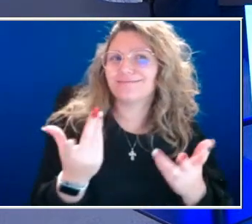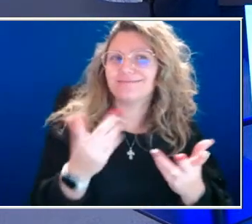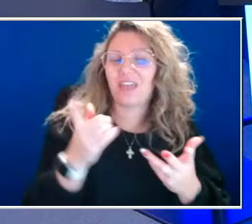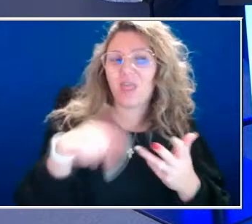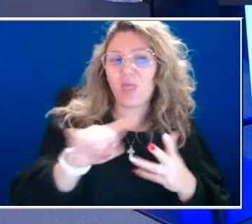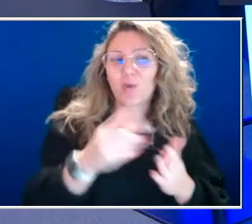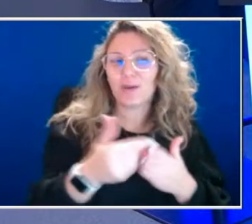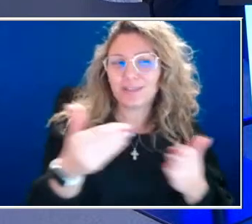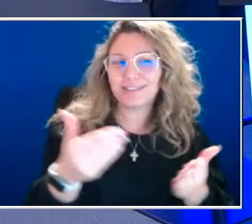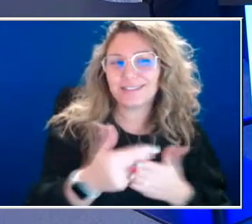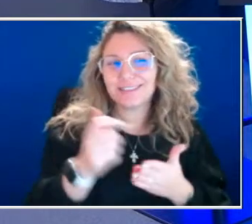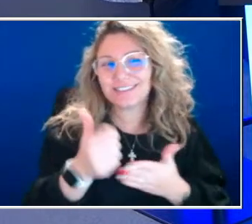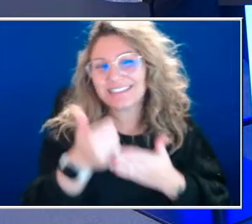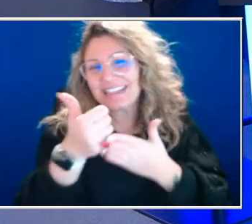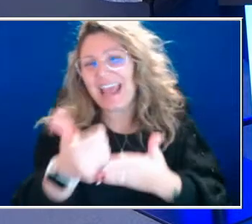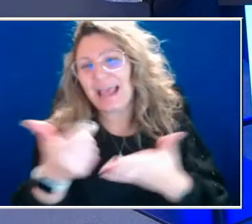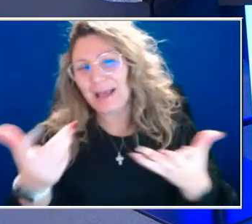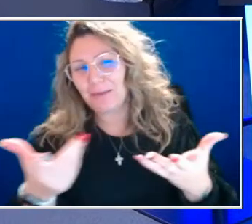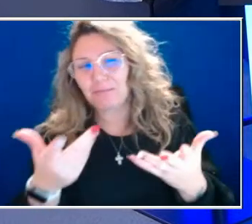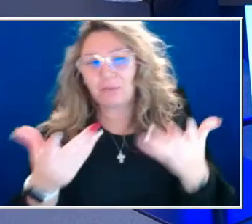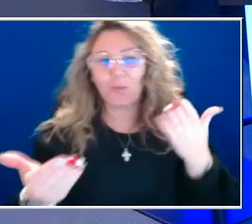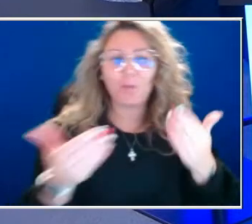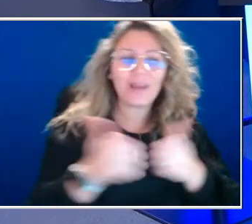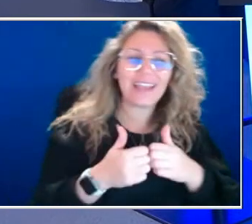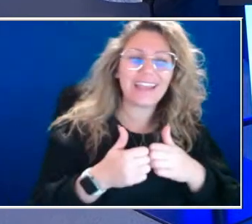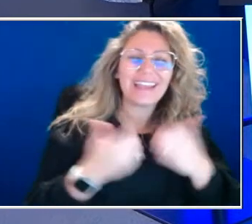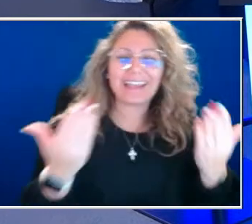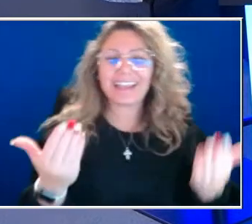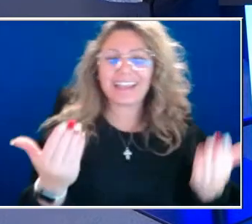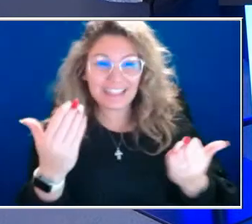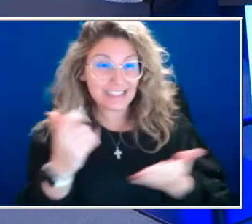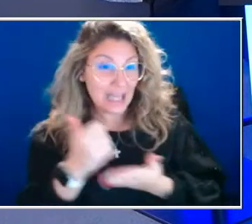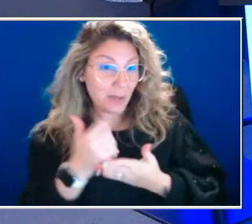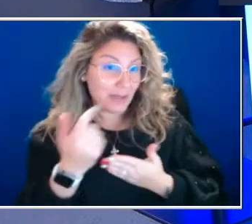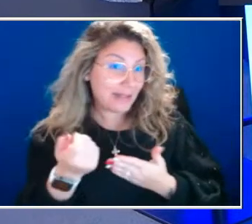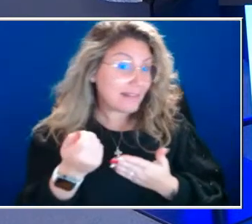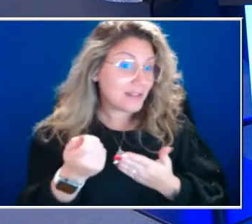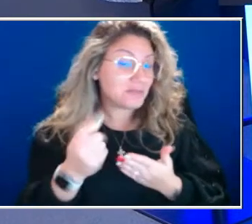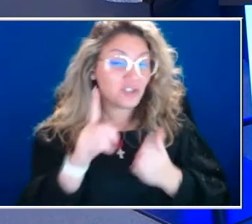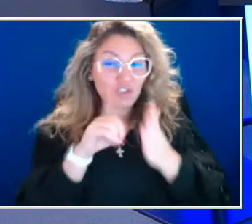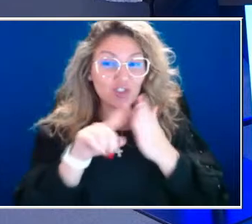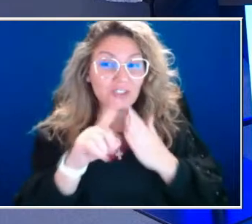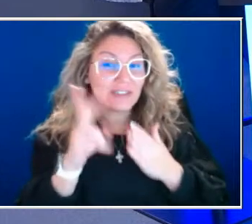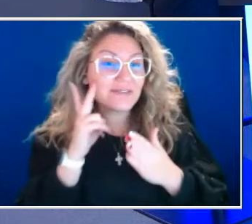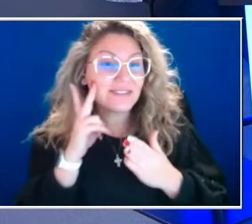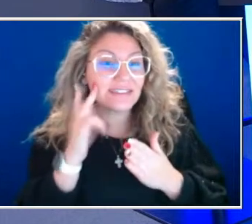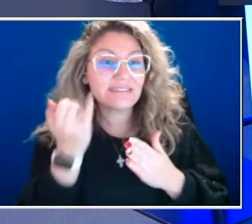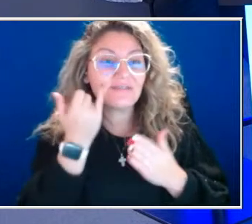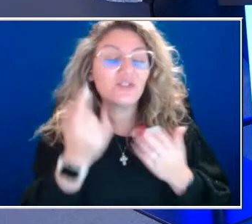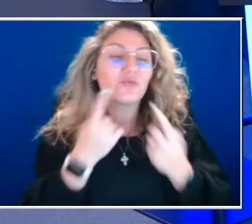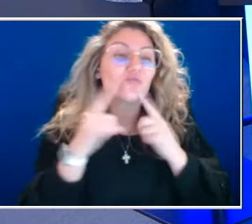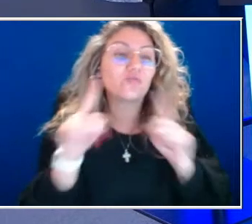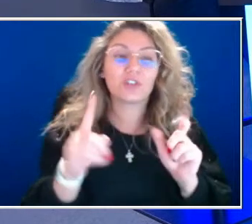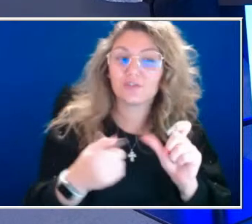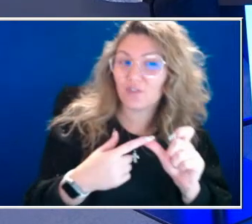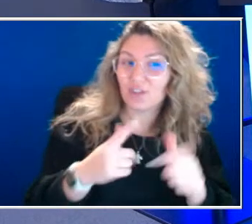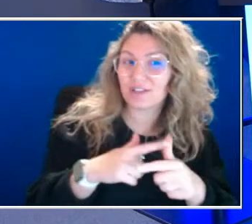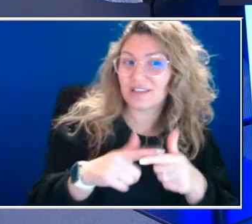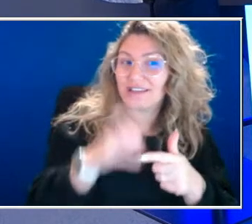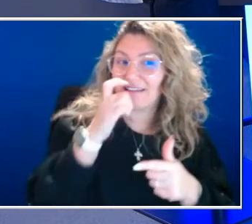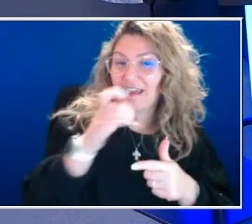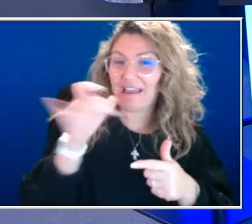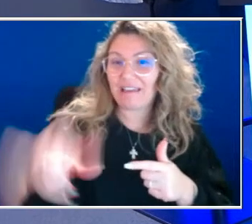help with some of that? Does it help a little? Should you check and see if that works first, and when it doesn't, then maybe pick up the phone and call